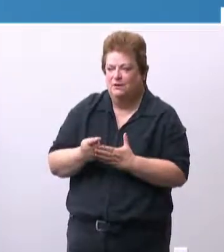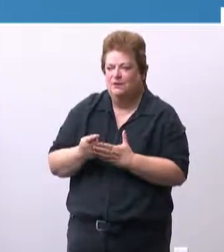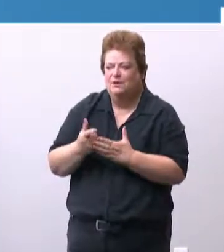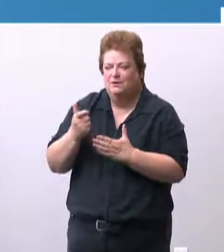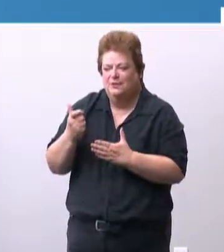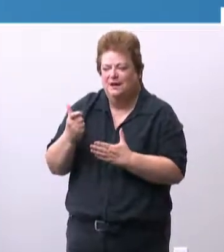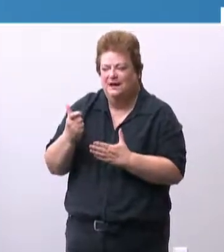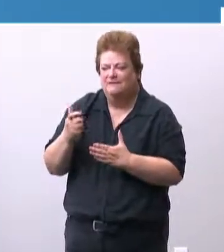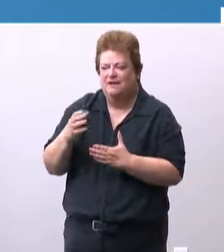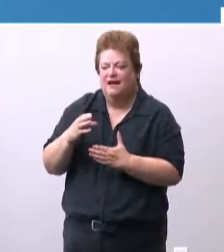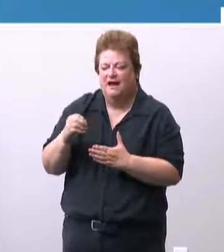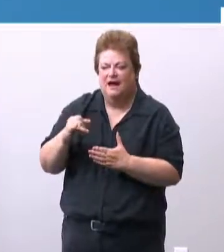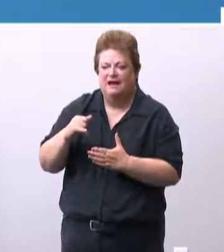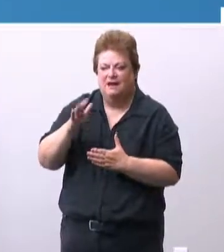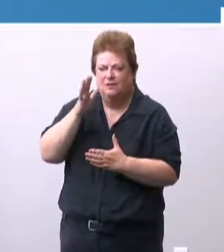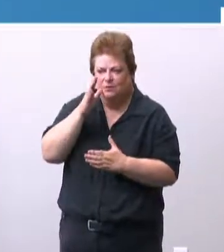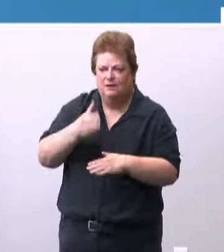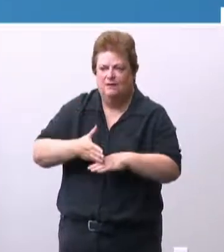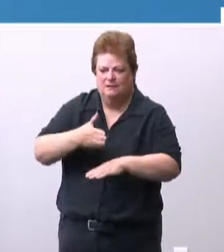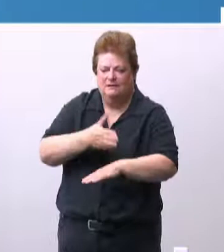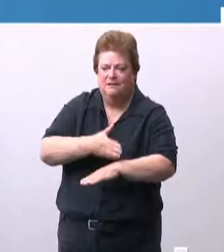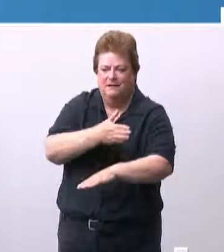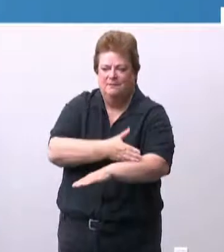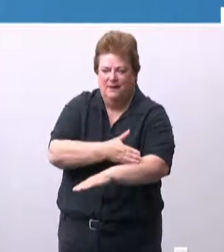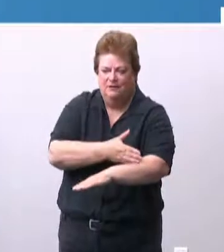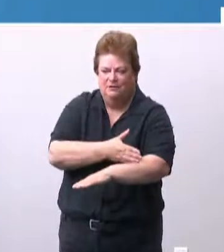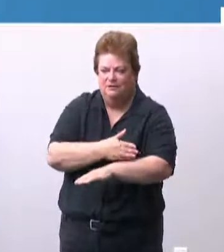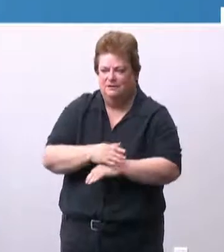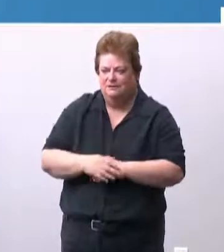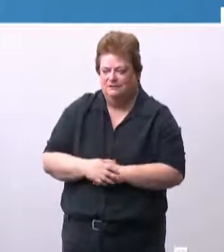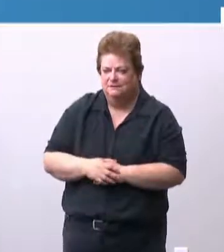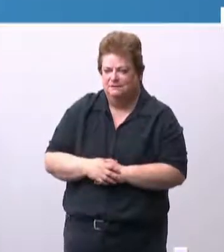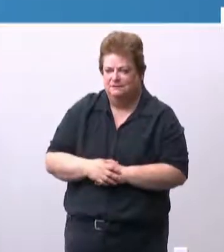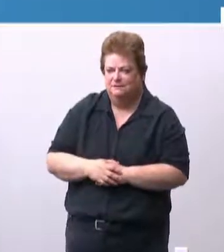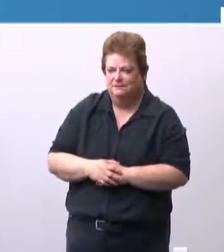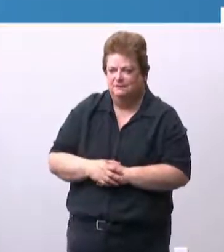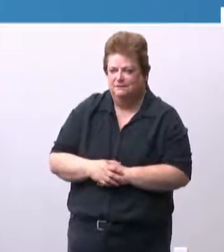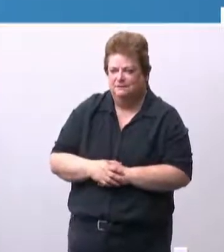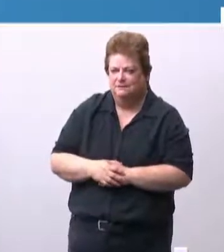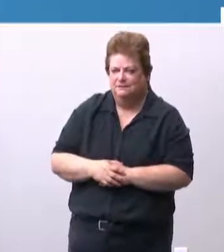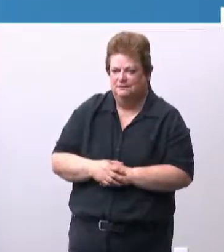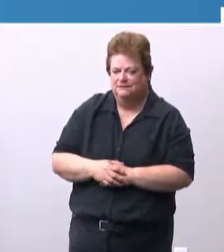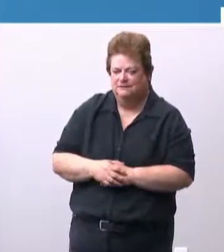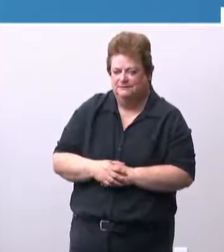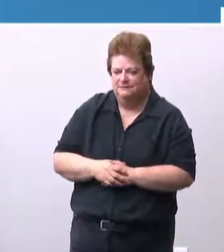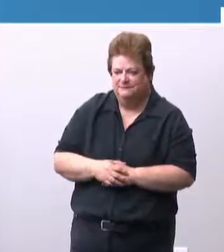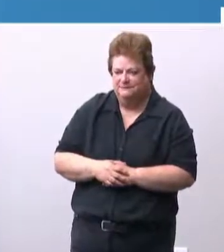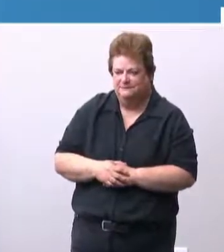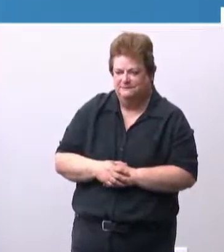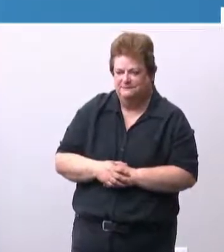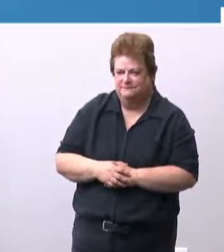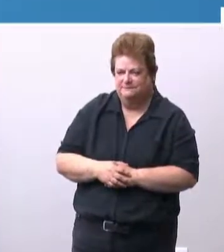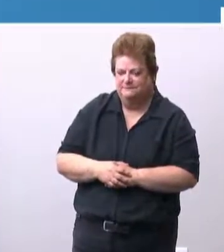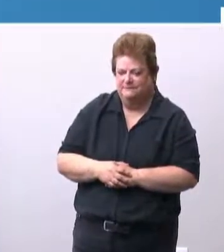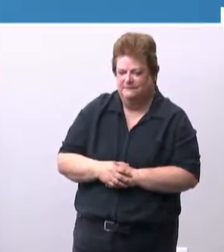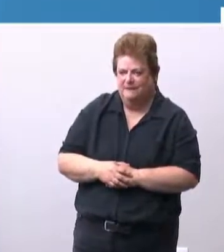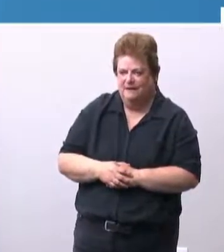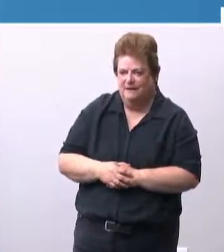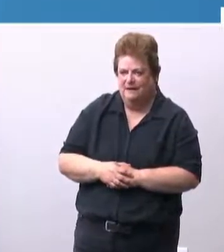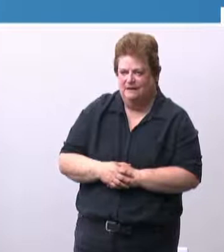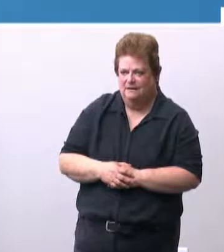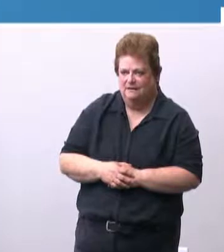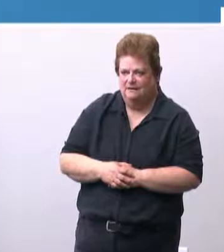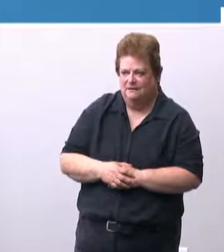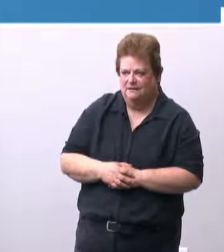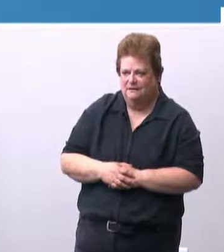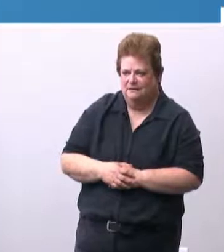and it will get better as we continue to work together, as people continue to get vaccinated, as we continue to work